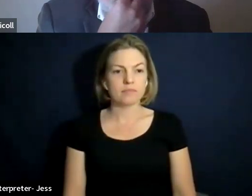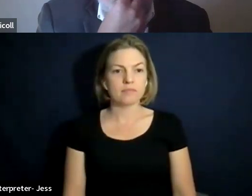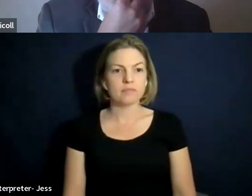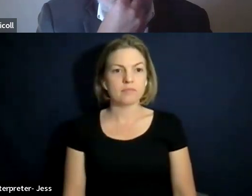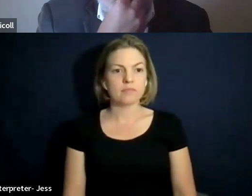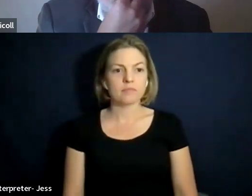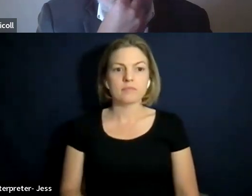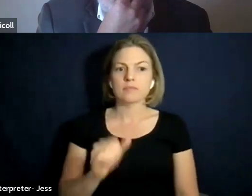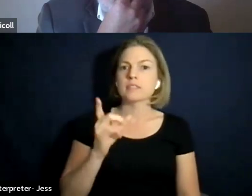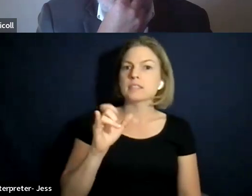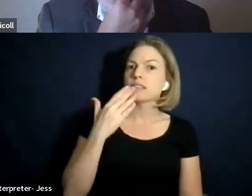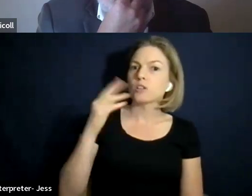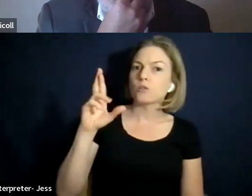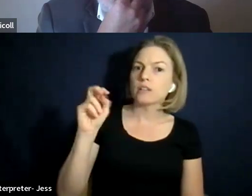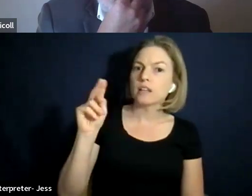Thank you, Renata.